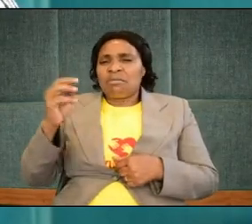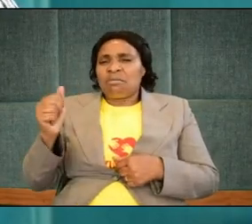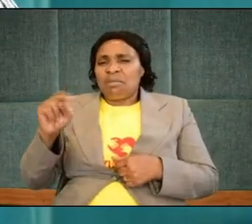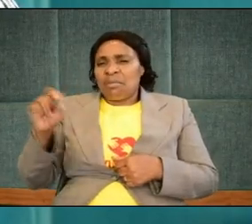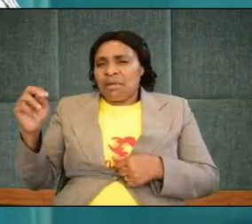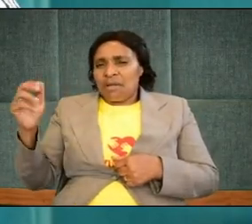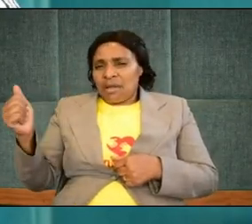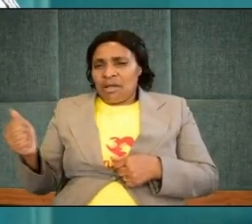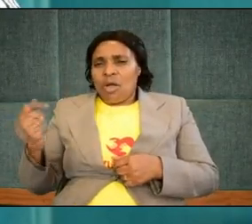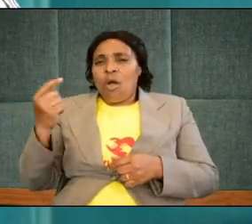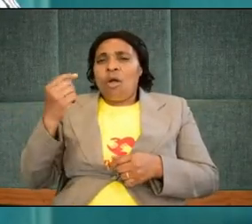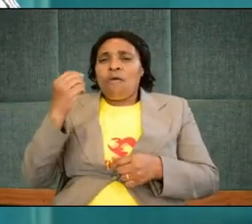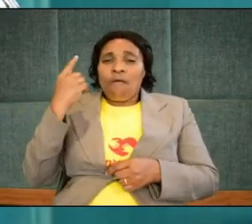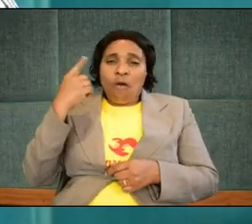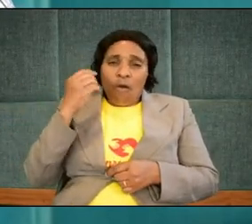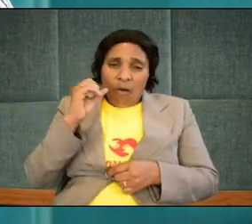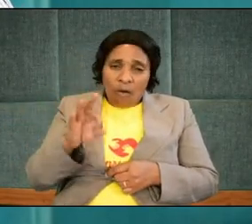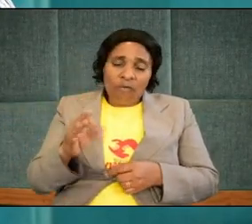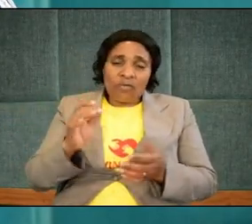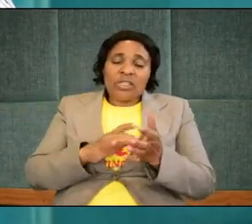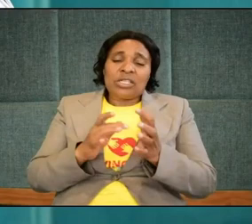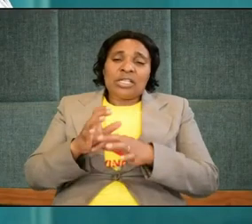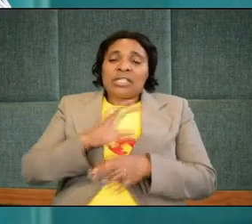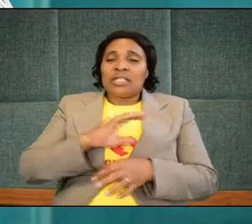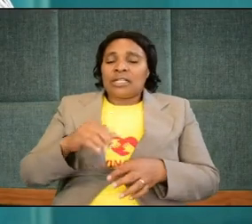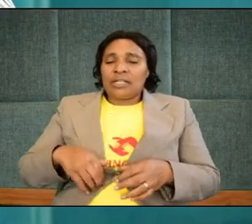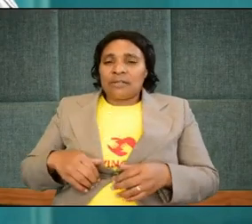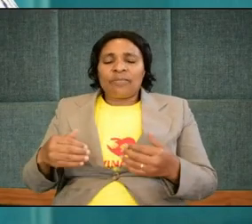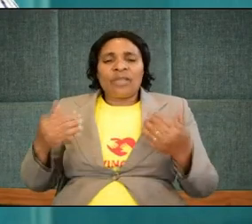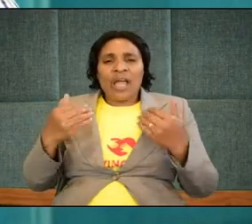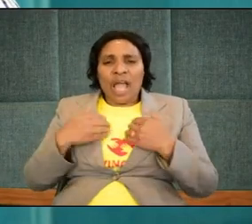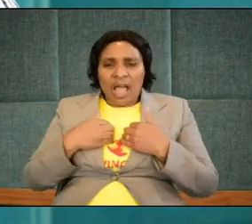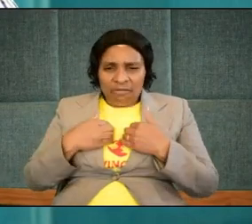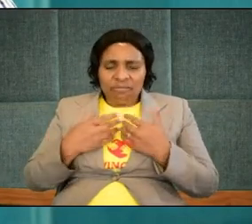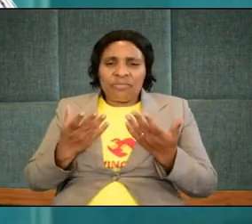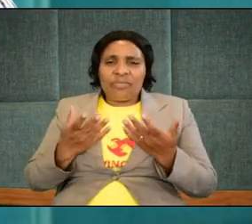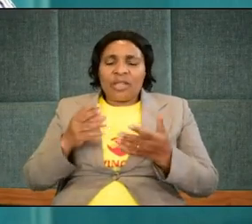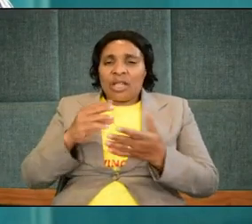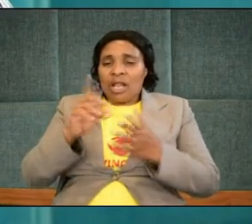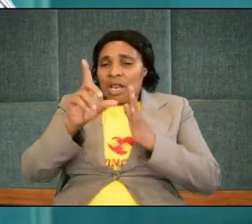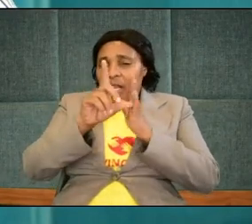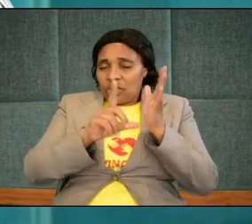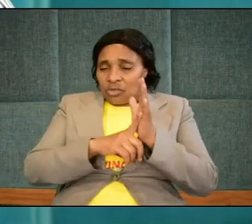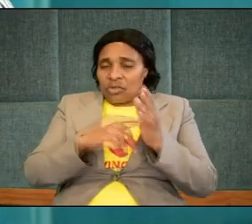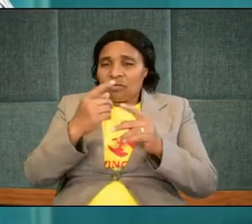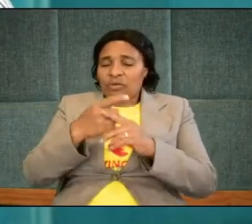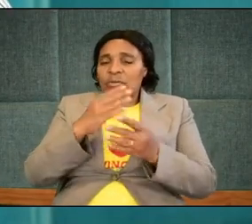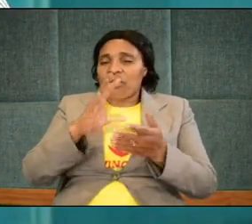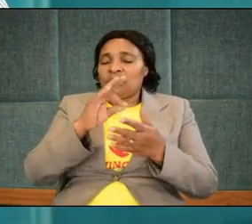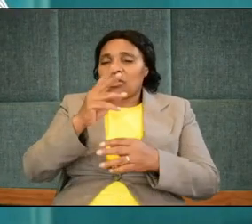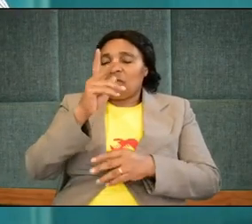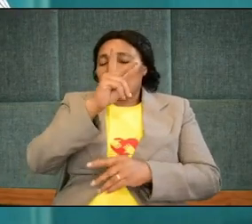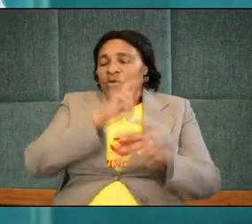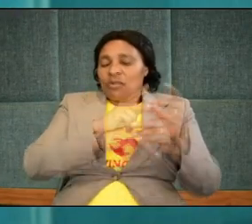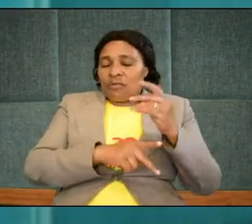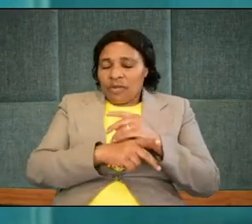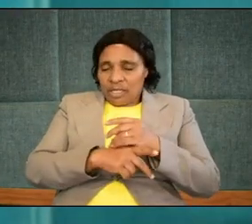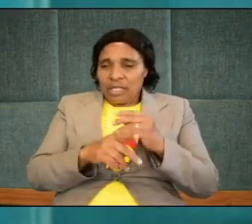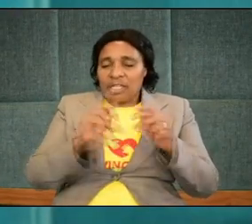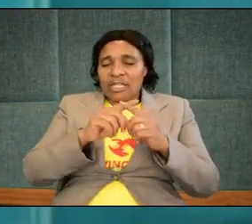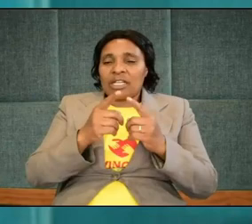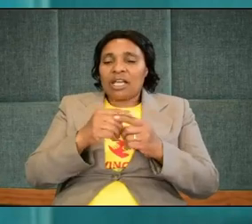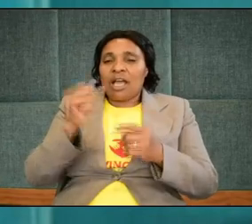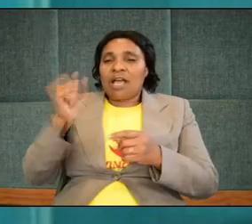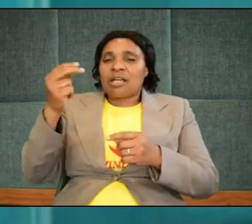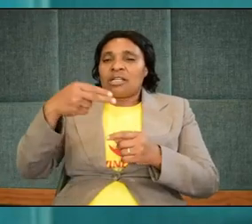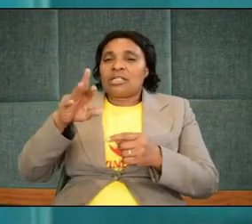of Jesus Christ. I would like to have some closing thoughts from the spirit of prophecy, which Ashley, you can share with